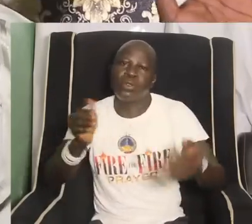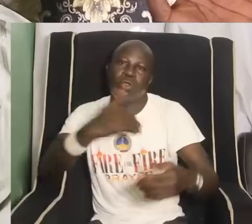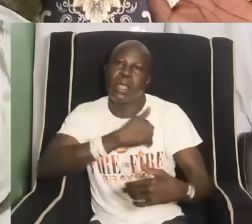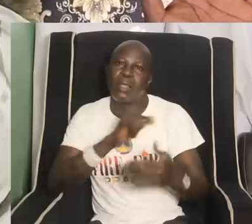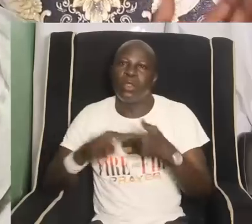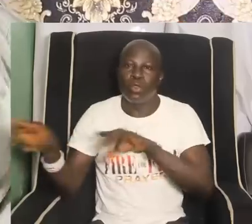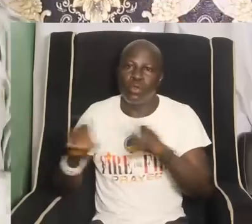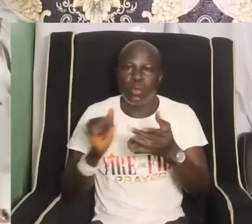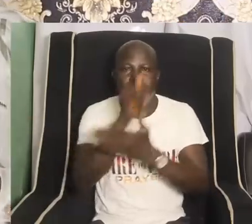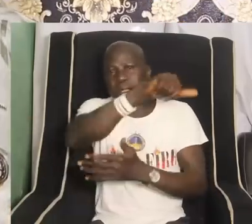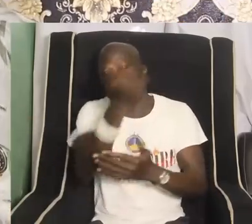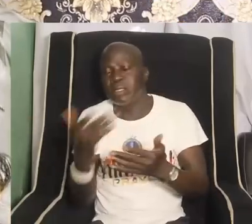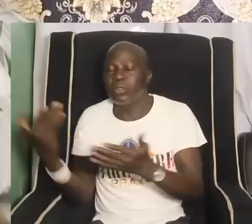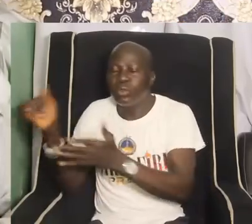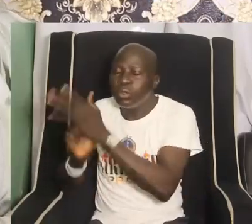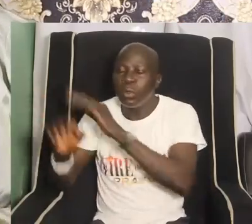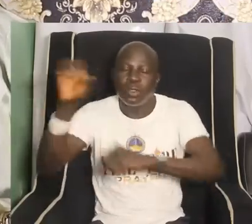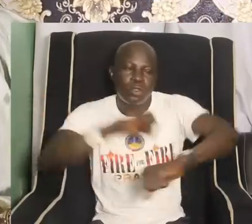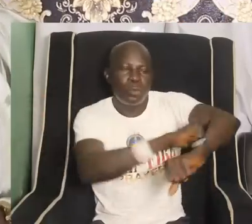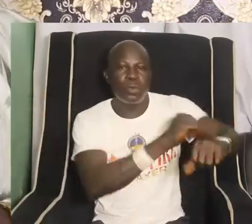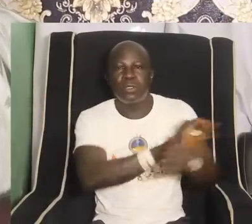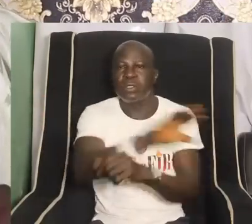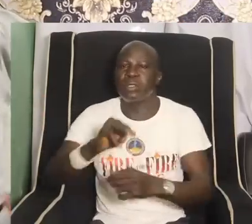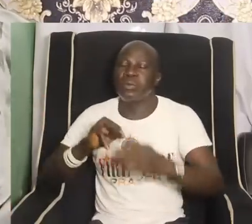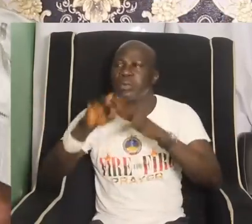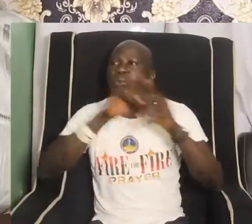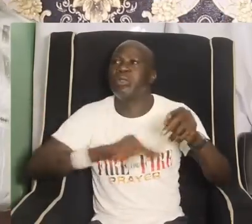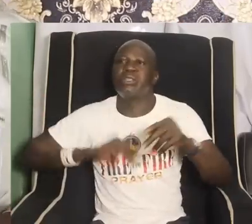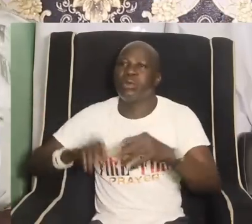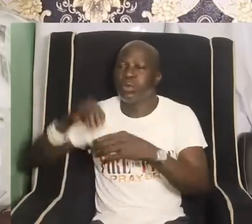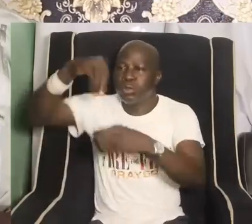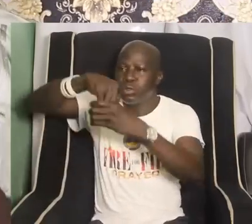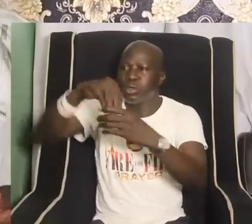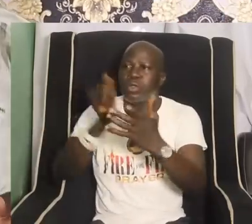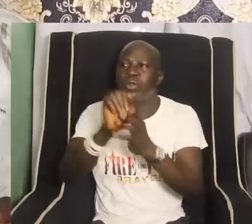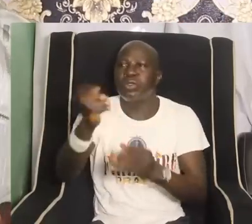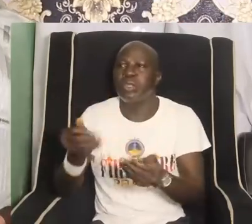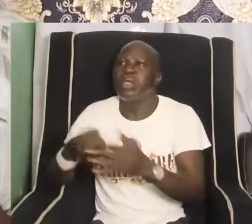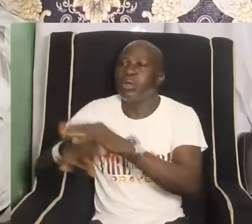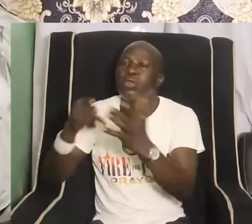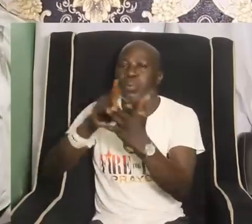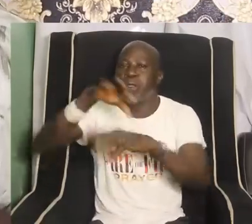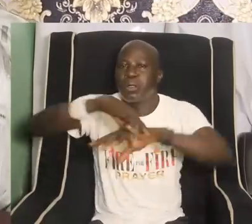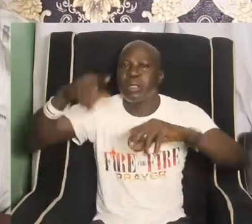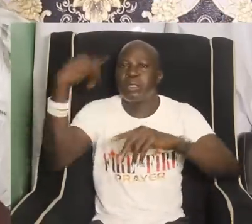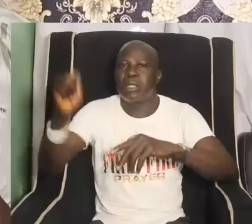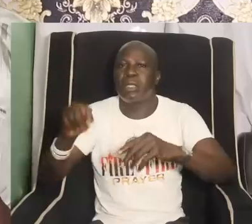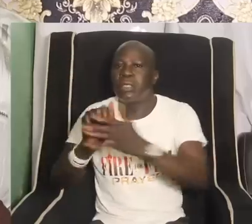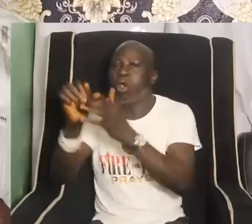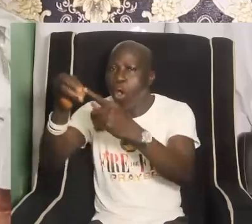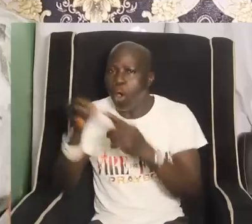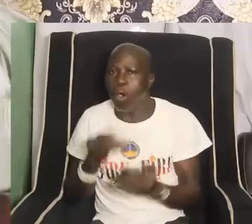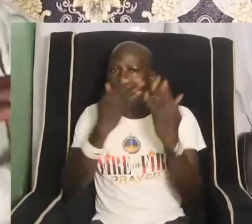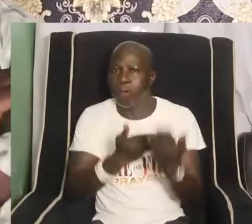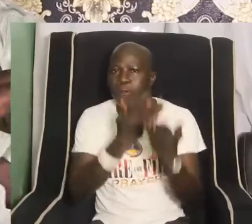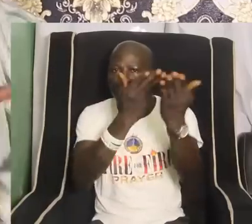heart to so go to do anything to support this ministry o fe furugbe you want to sow your seed o fe se edamewa you want to pay your tithe abi ore